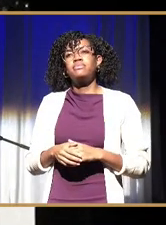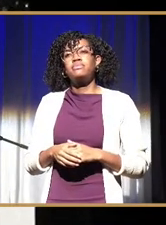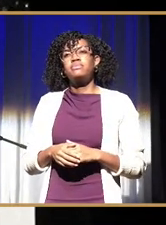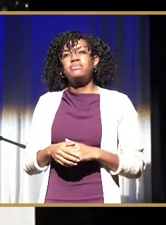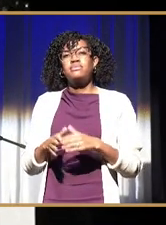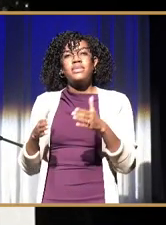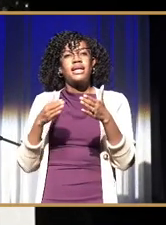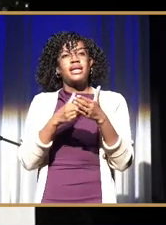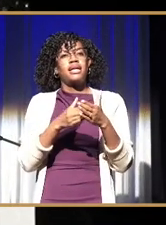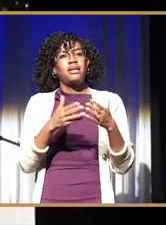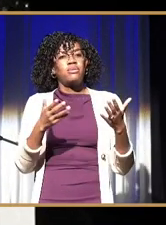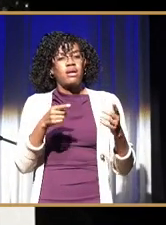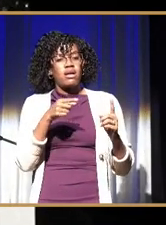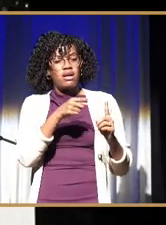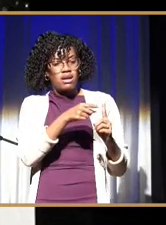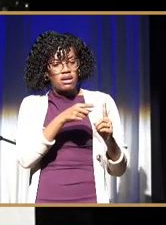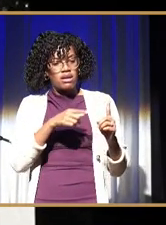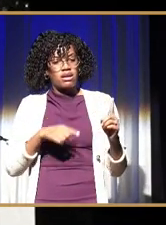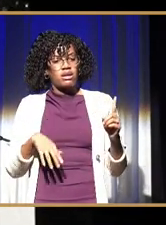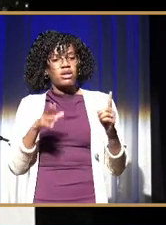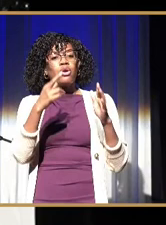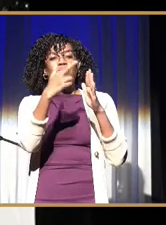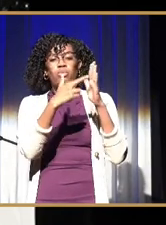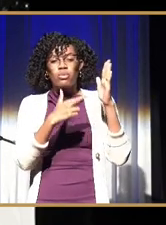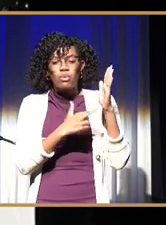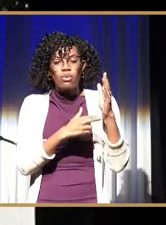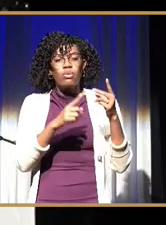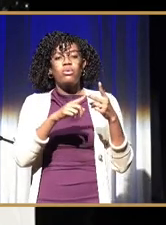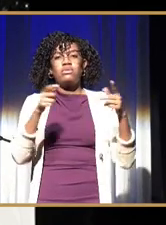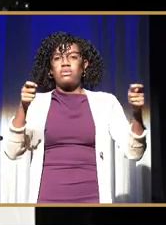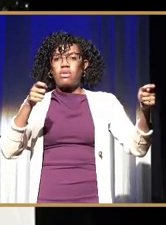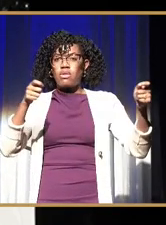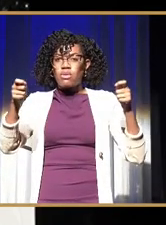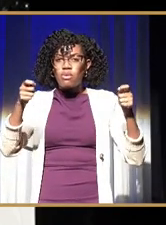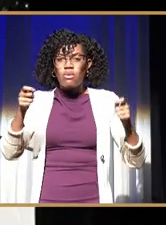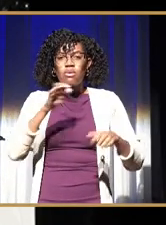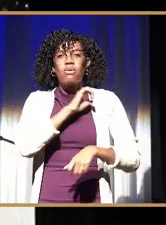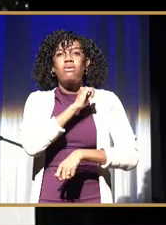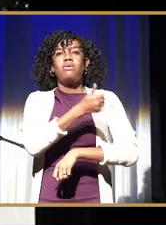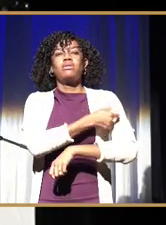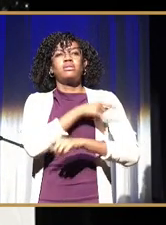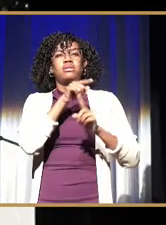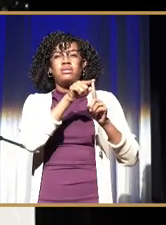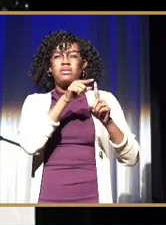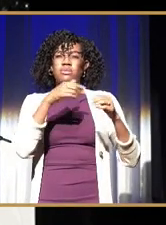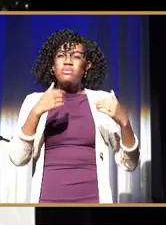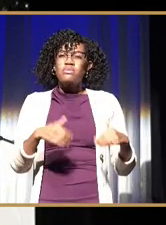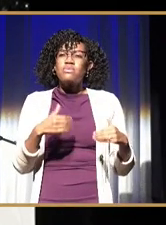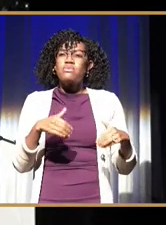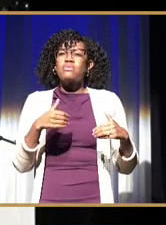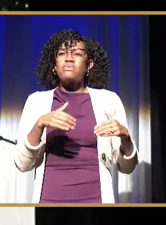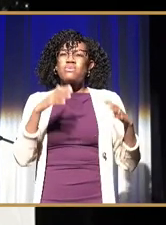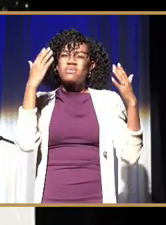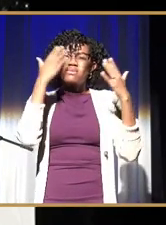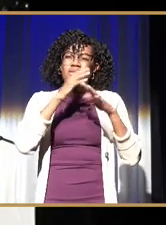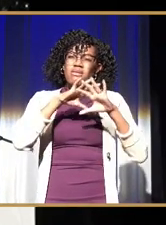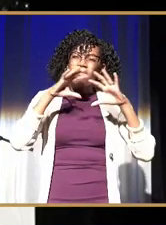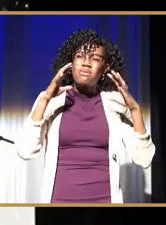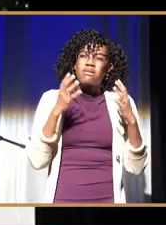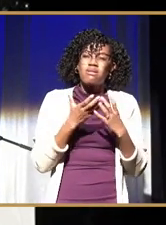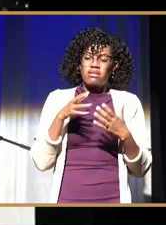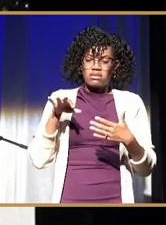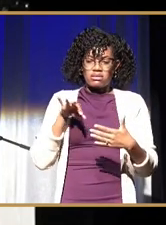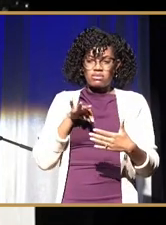against the rulers, against the authorities, against the powers of this dark world, against the